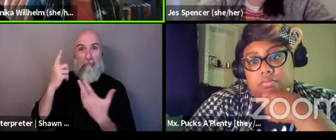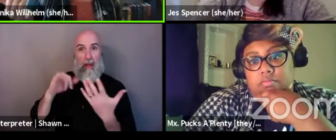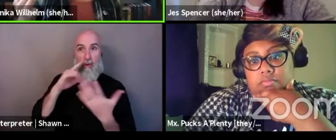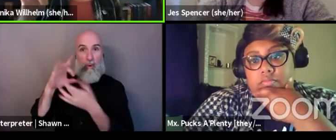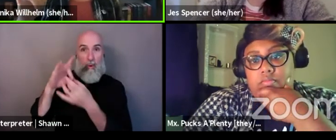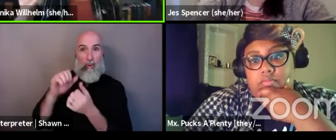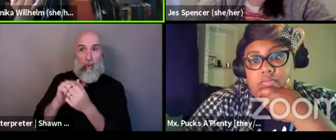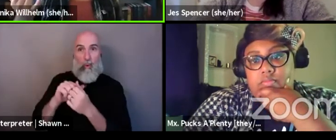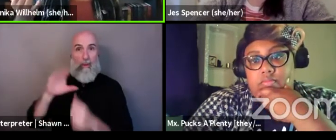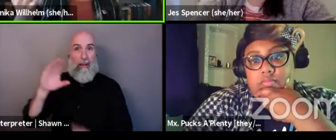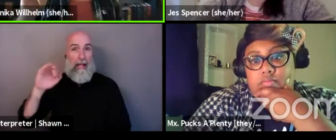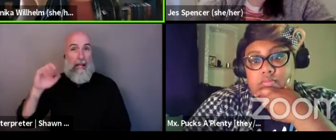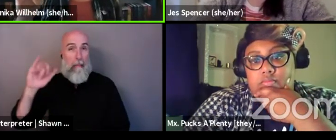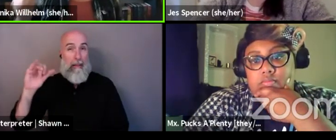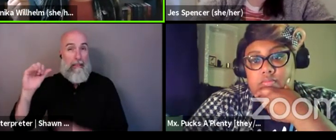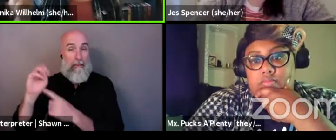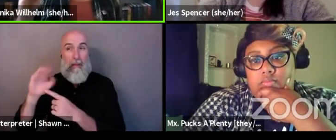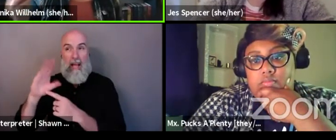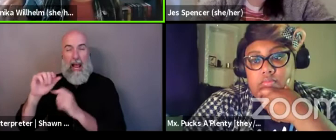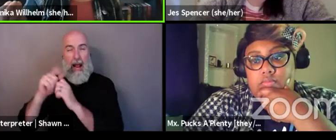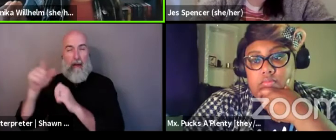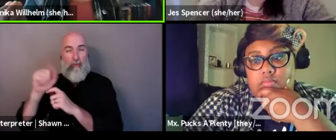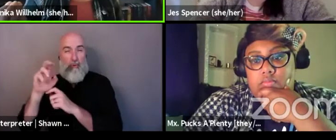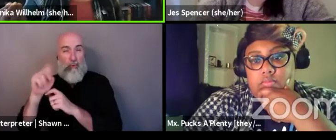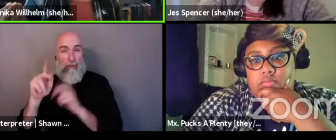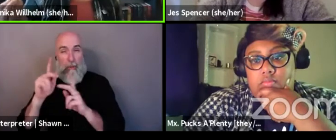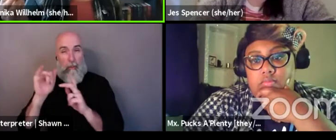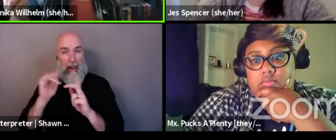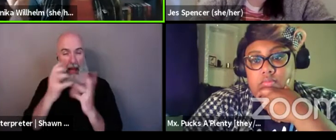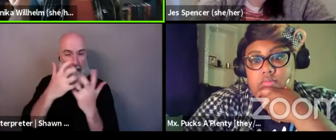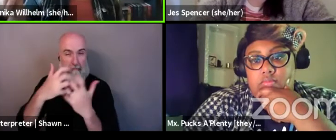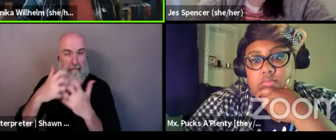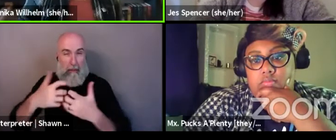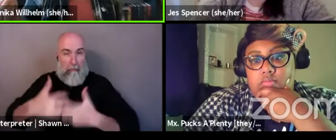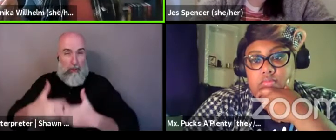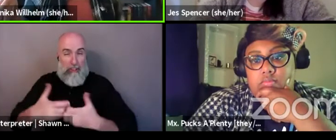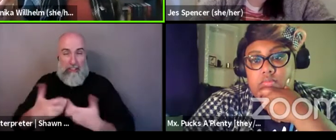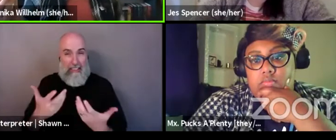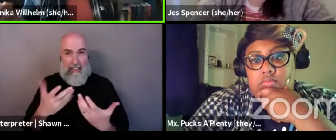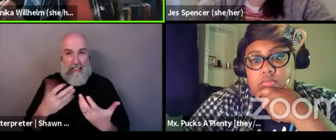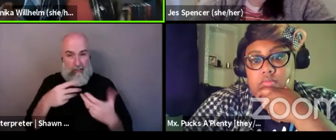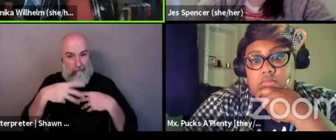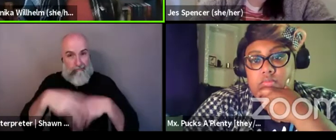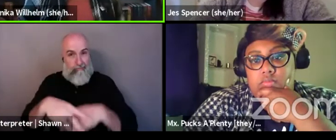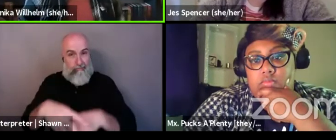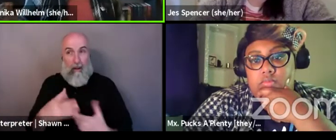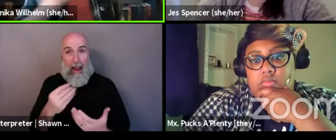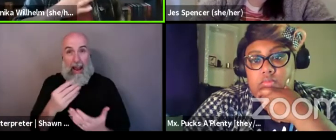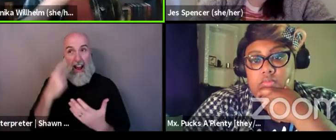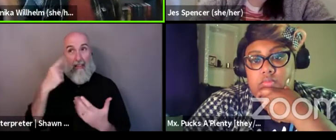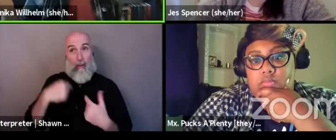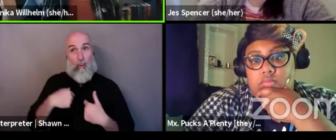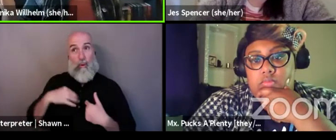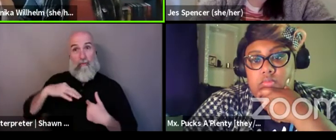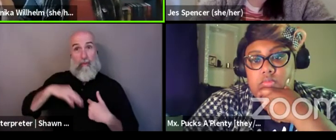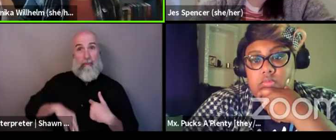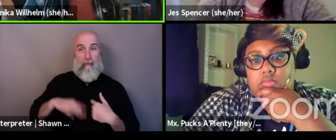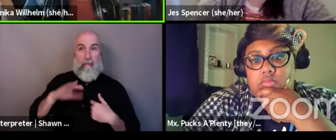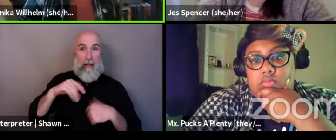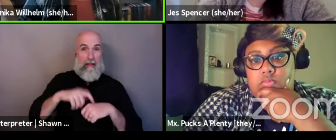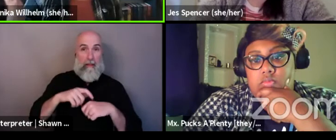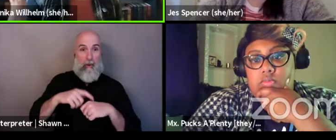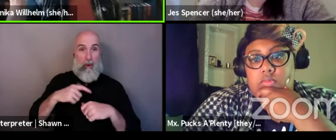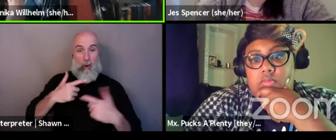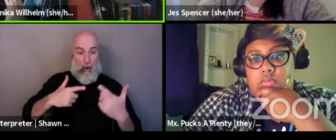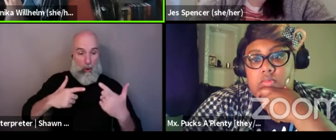you know, capitalism and how capitalism treats people like cogs in a machine. And the thing I think we got the benefit of by the time we got around to